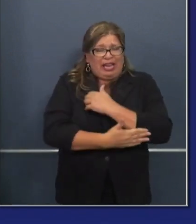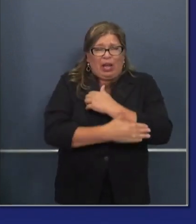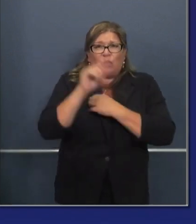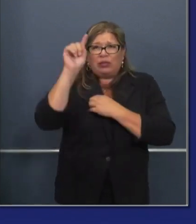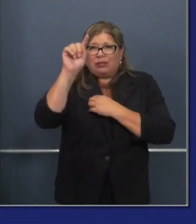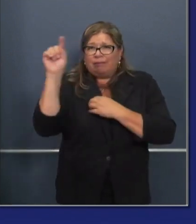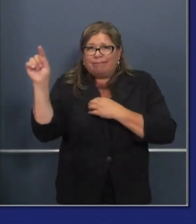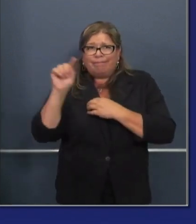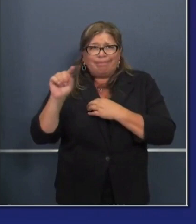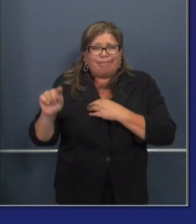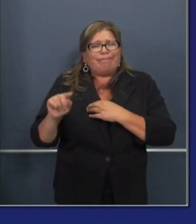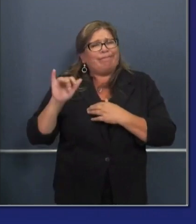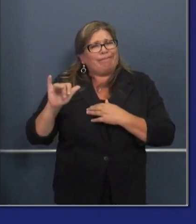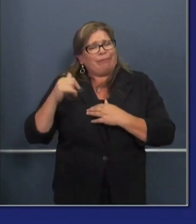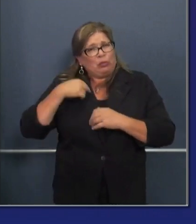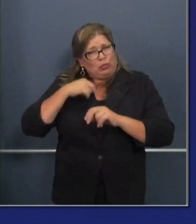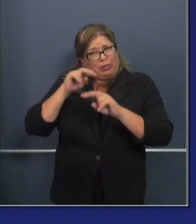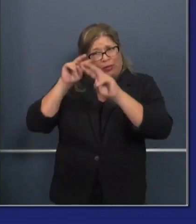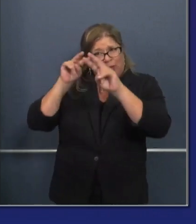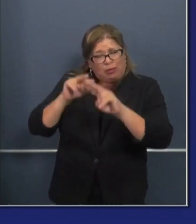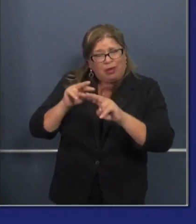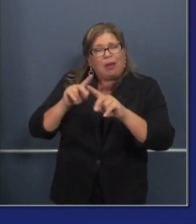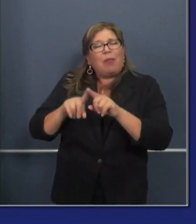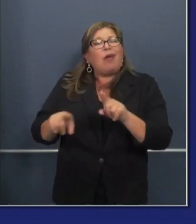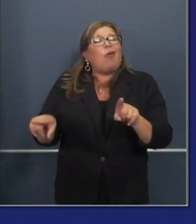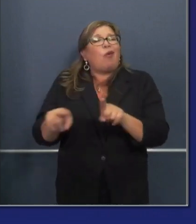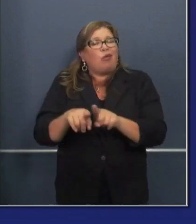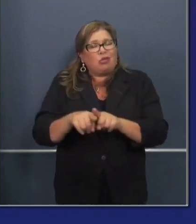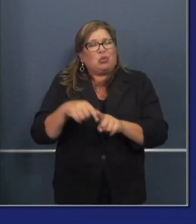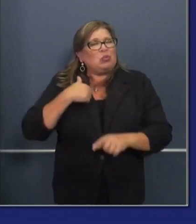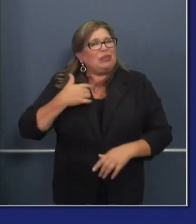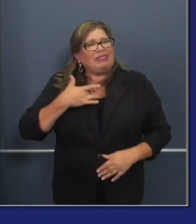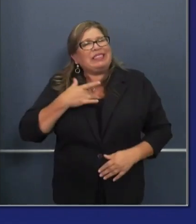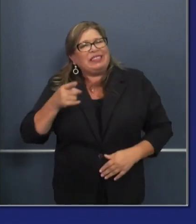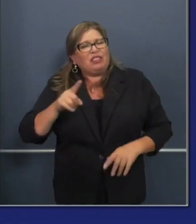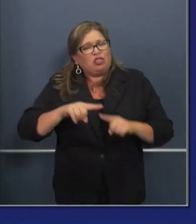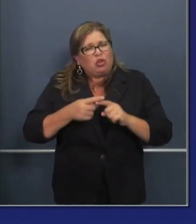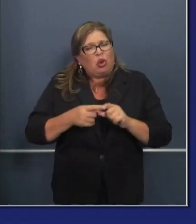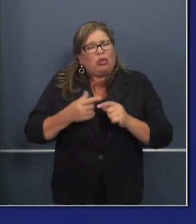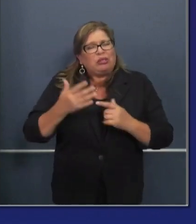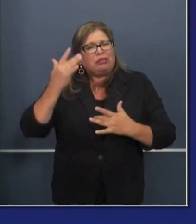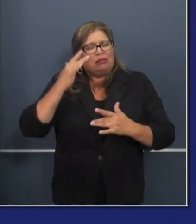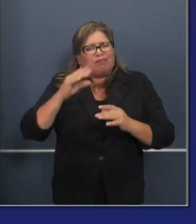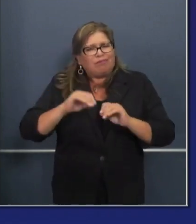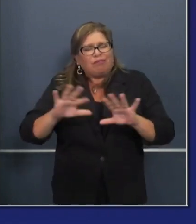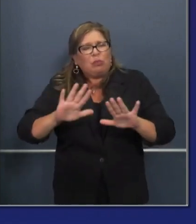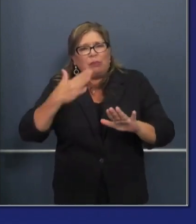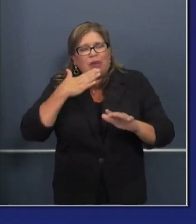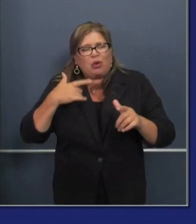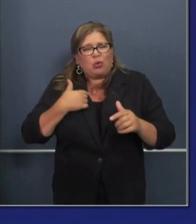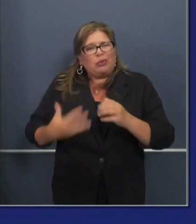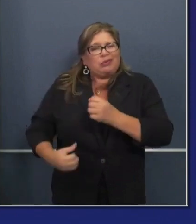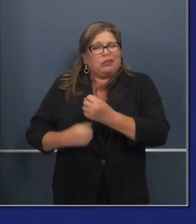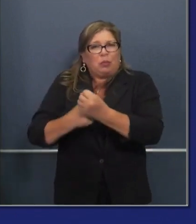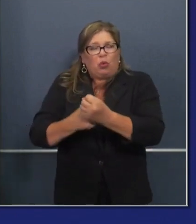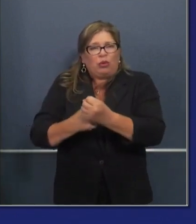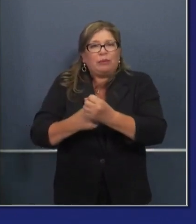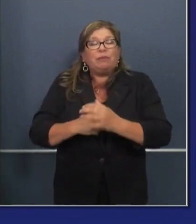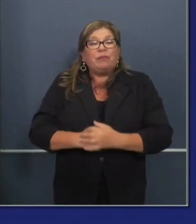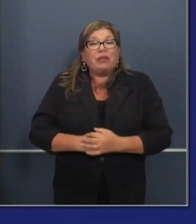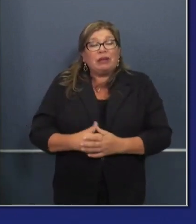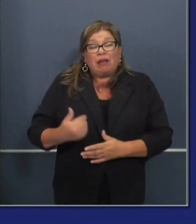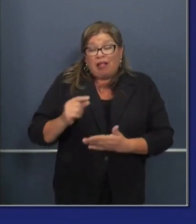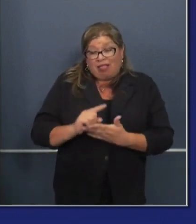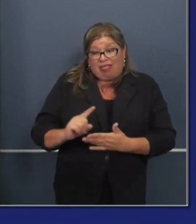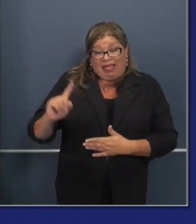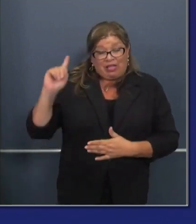that required not just monitoring, but some technical assistance. The good news, compared to last week, with 13